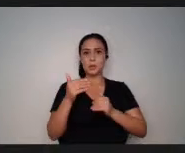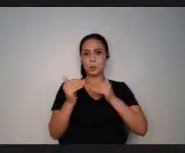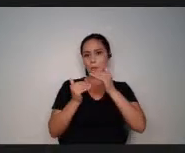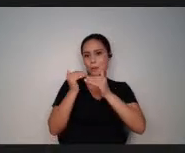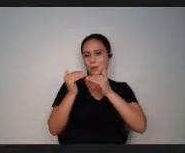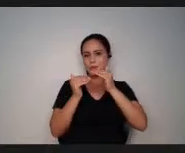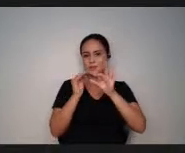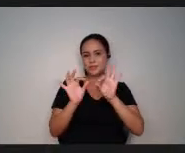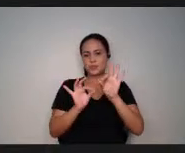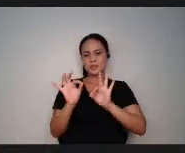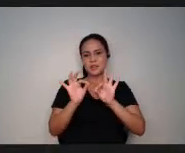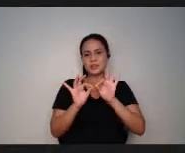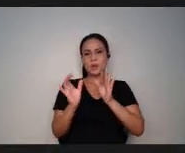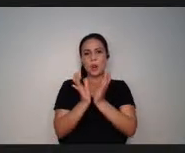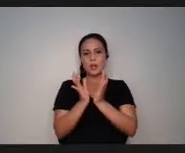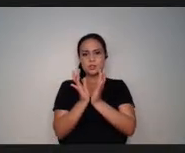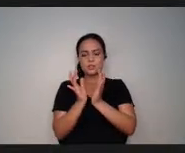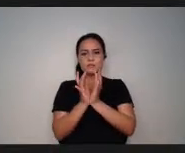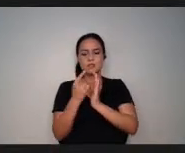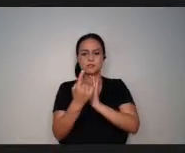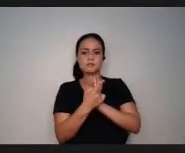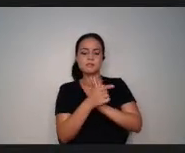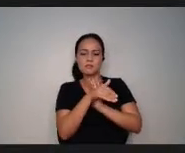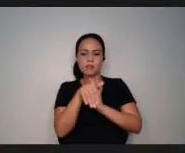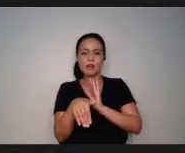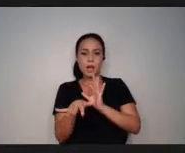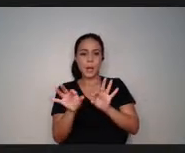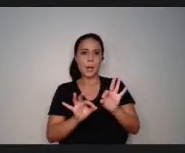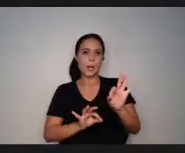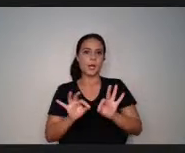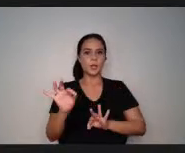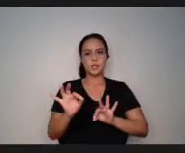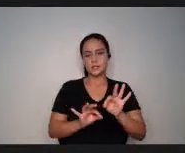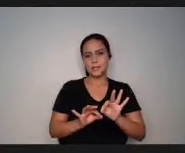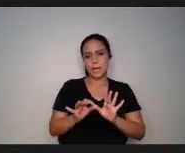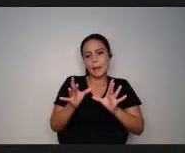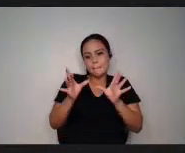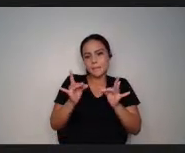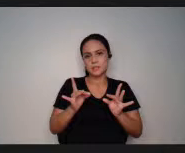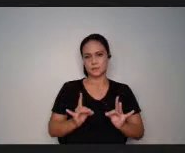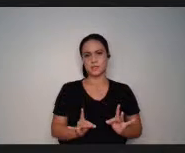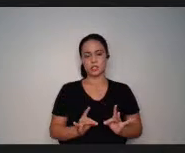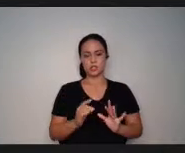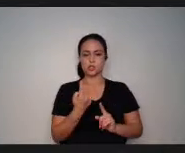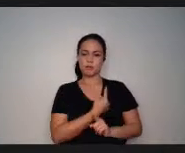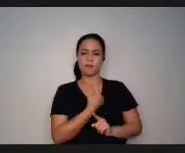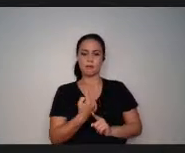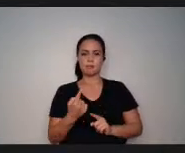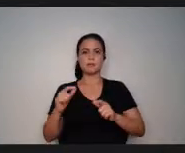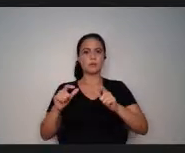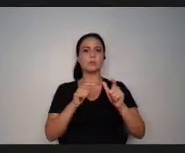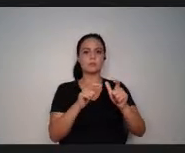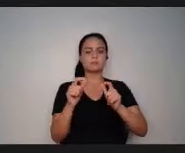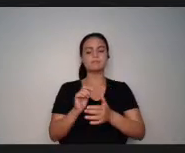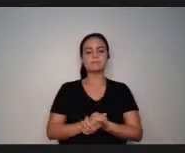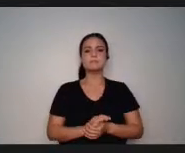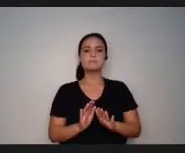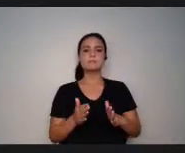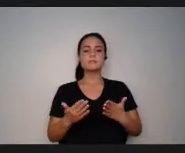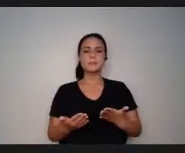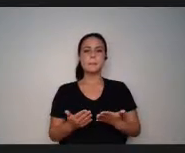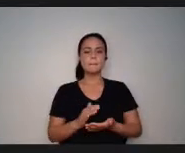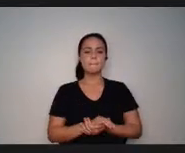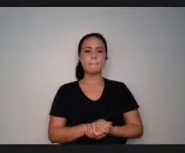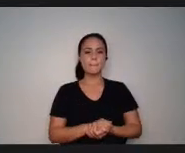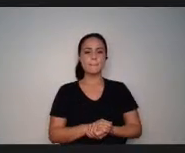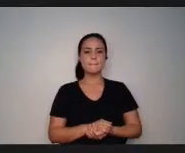rules, and then in the negotiation process, I'm going to talk about the specific parts of